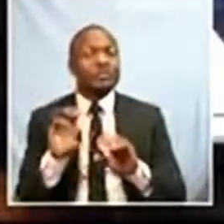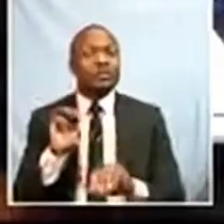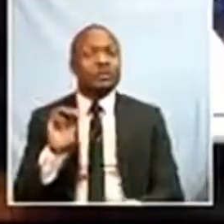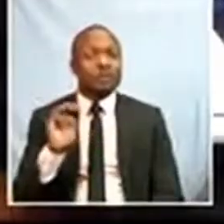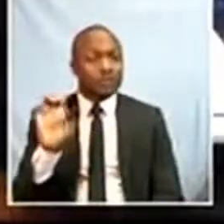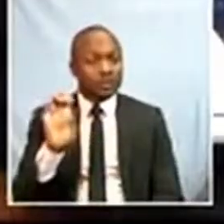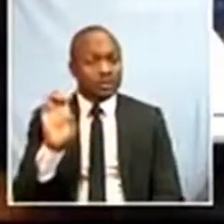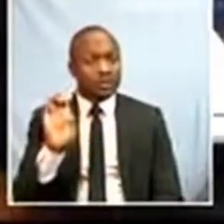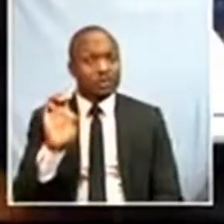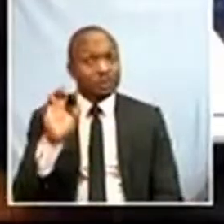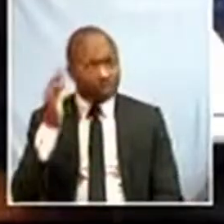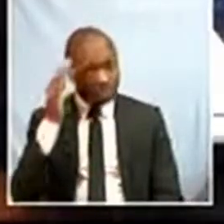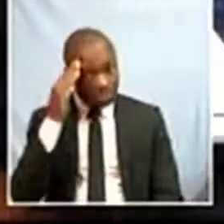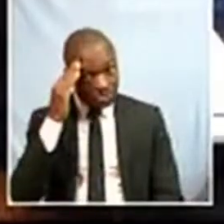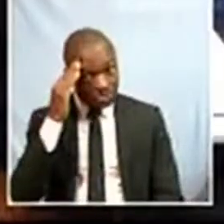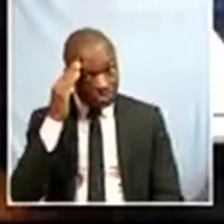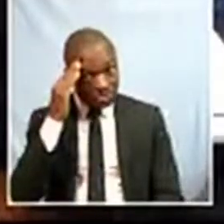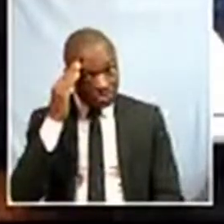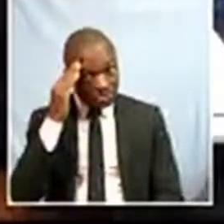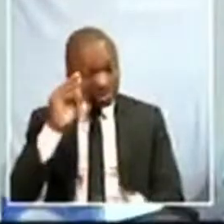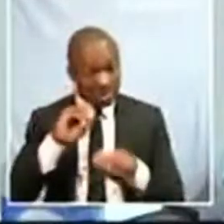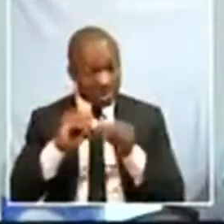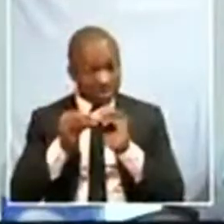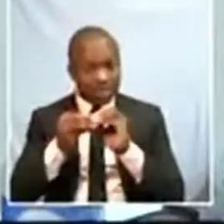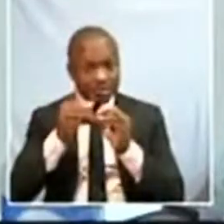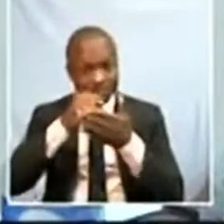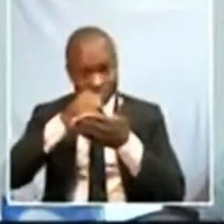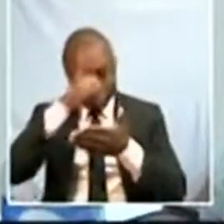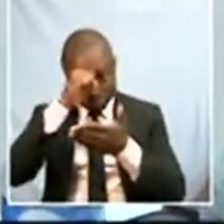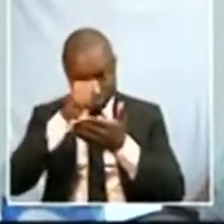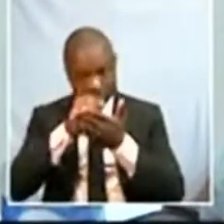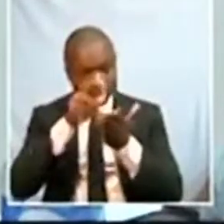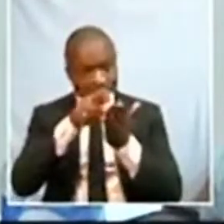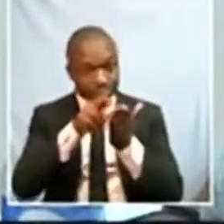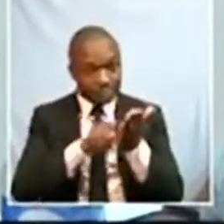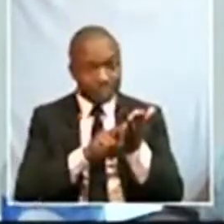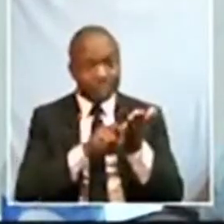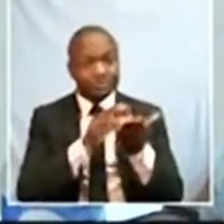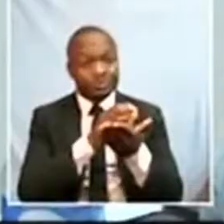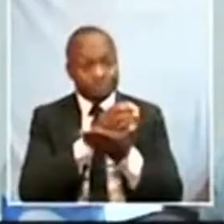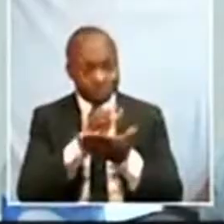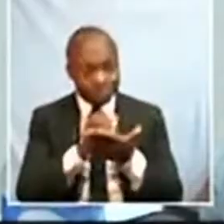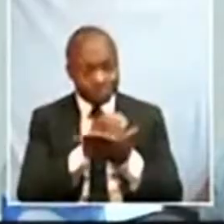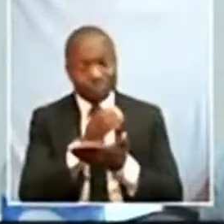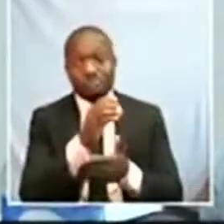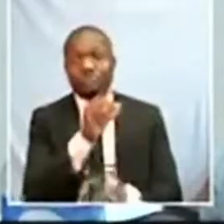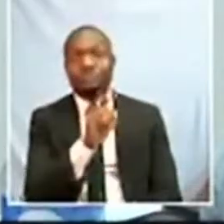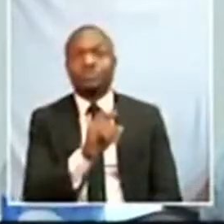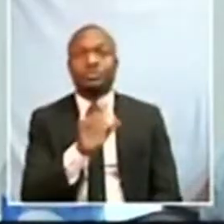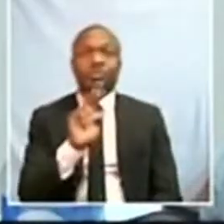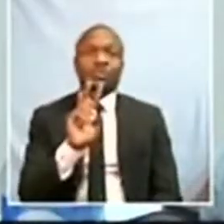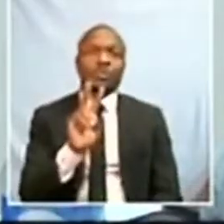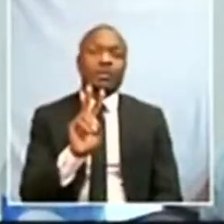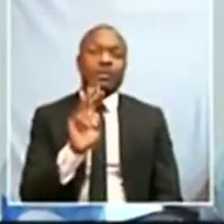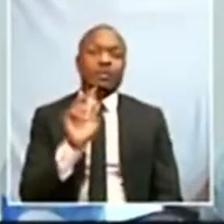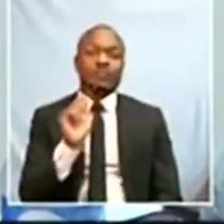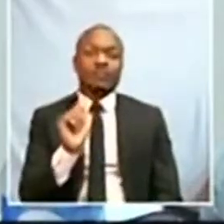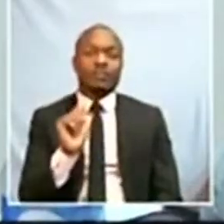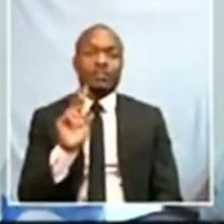M&E to ascertain the head count of the students that had reported at Vavika?